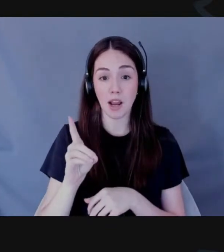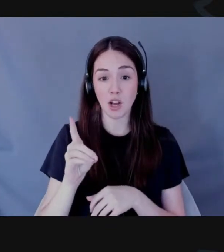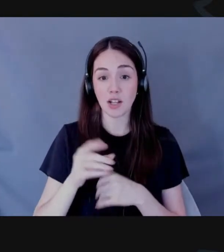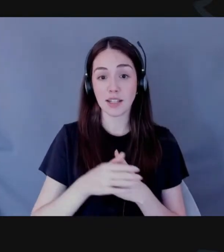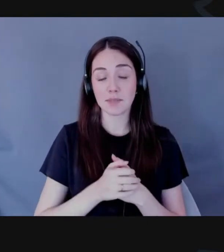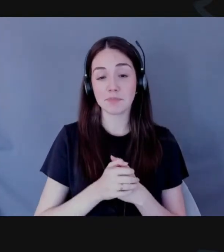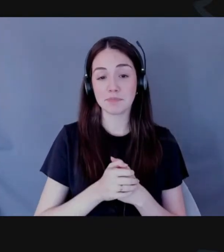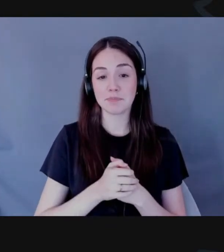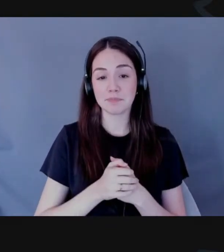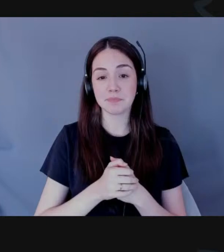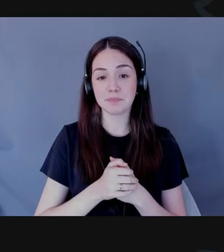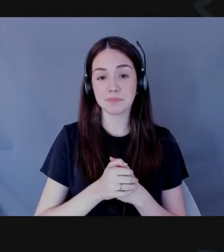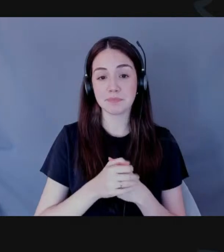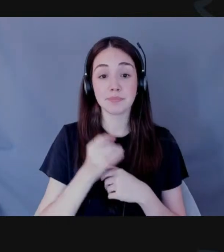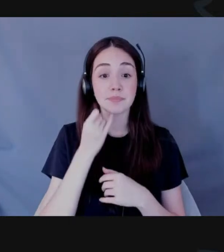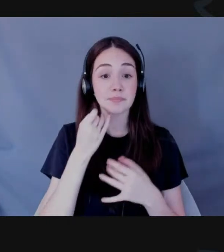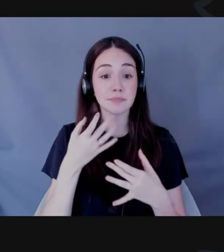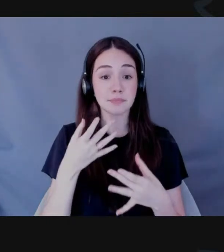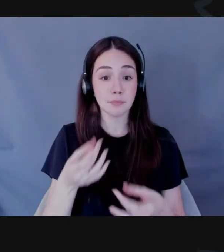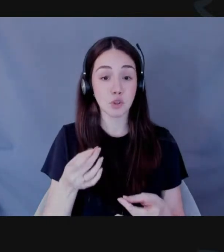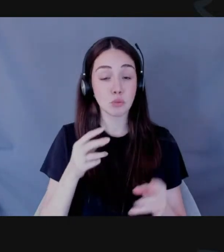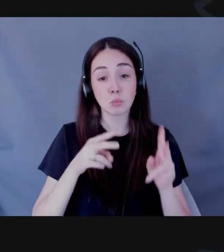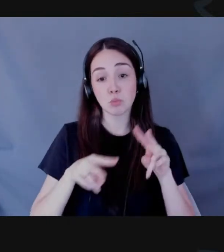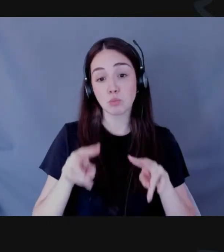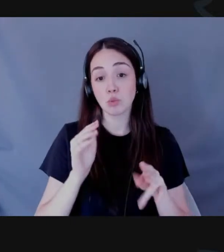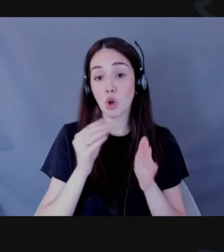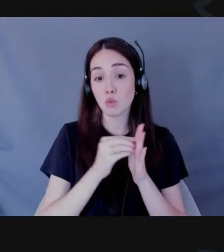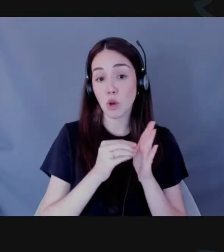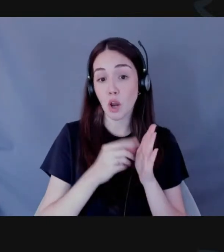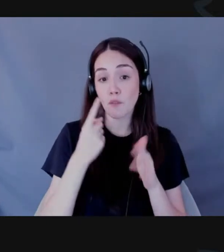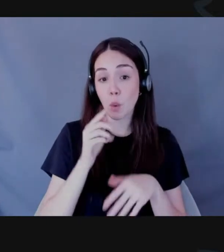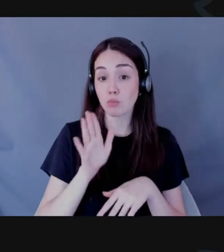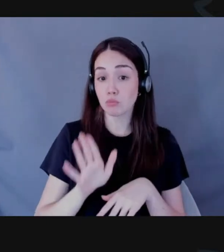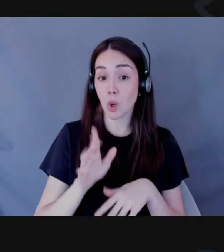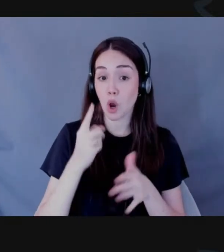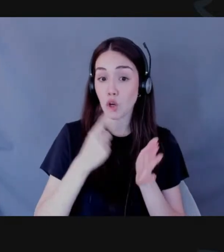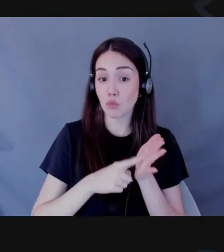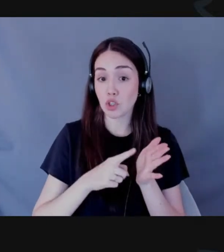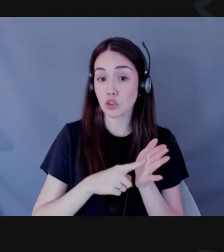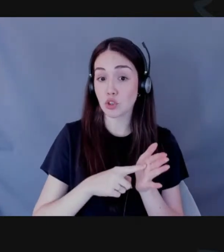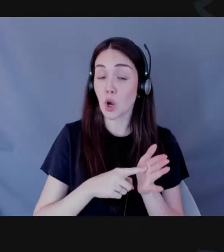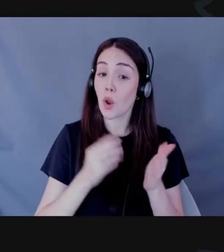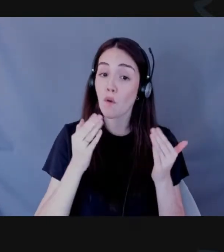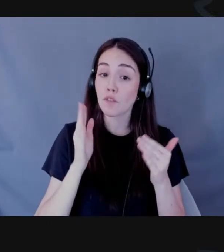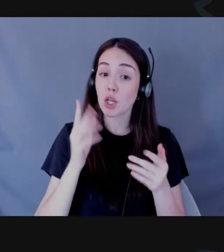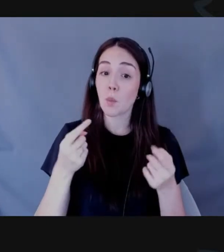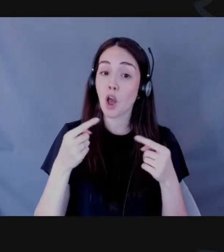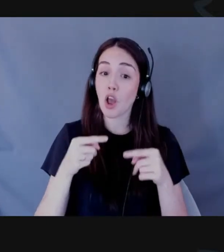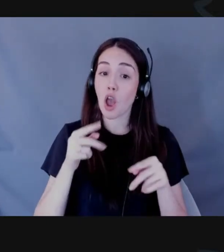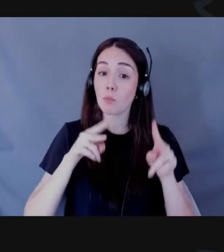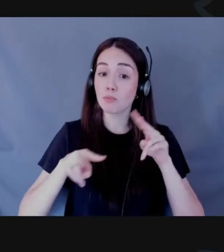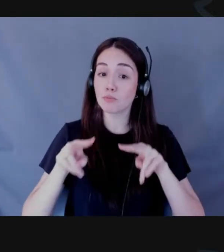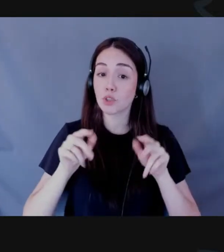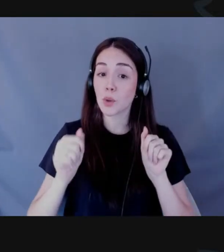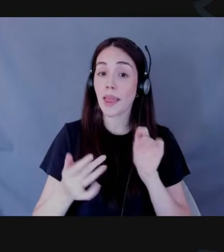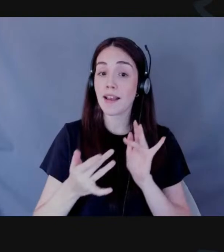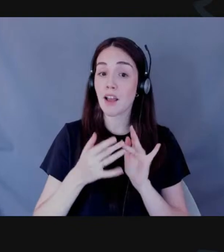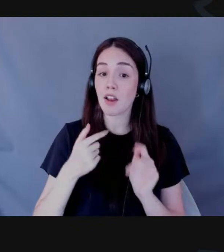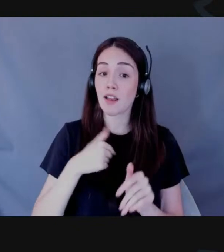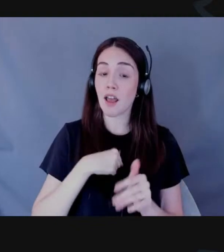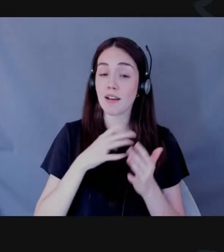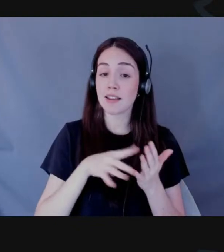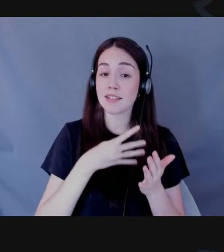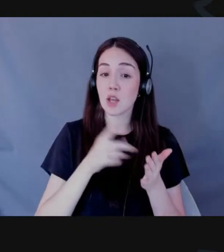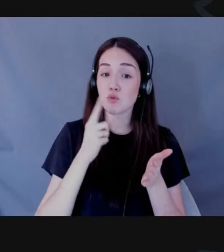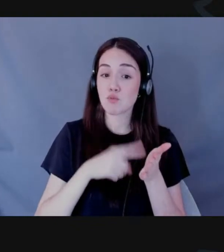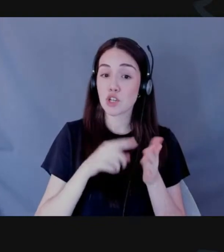agency. If you're interested in exploring our records for your own research, I hope that you'll come and check us out. You can contact us and schedule a research